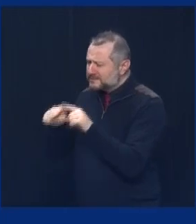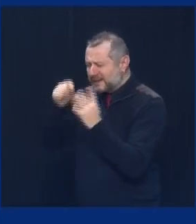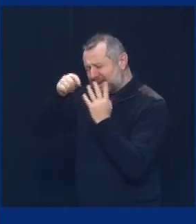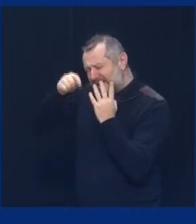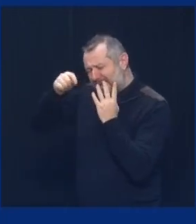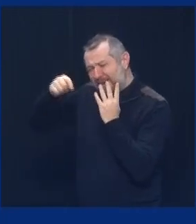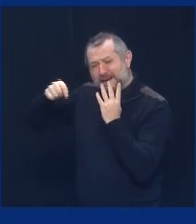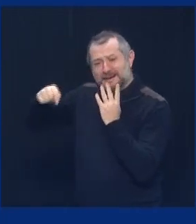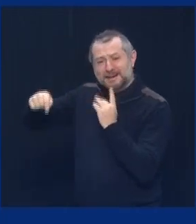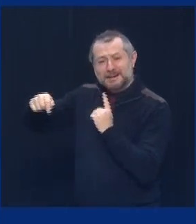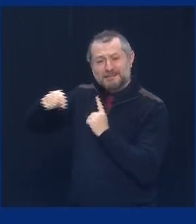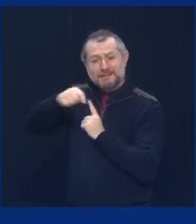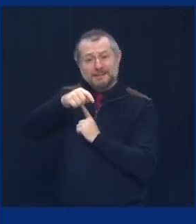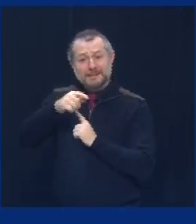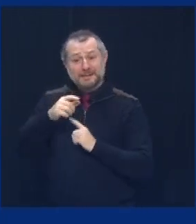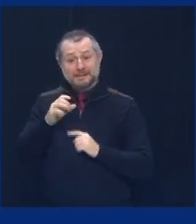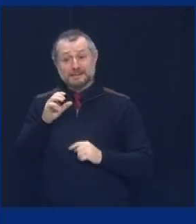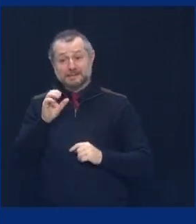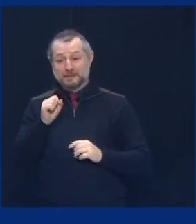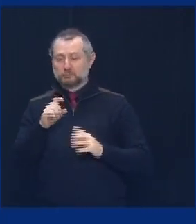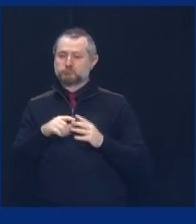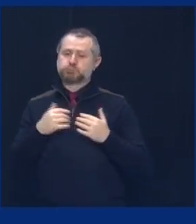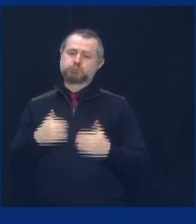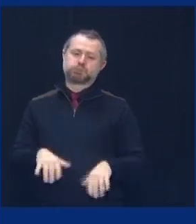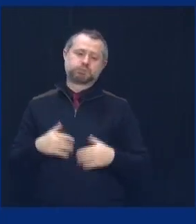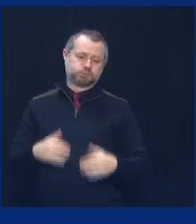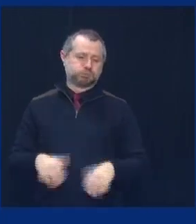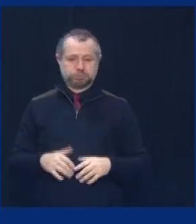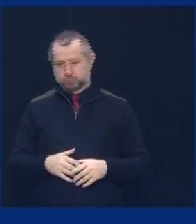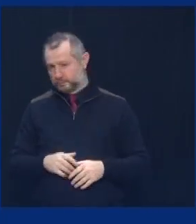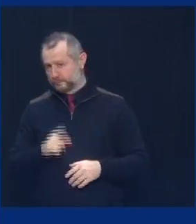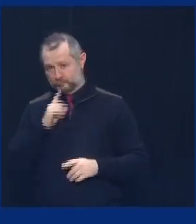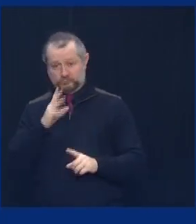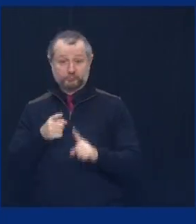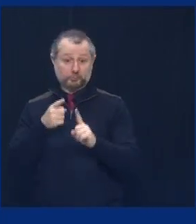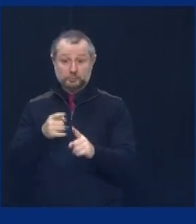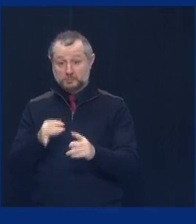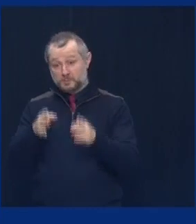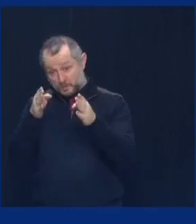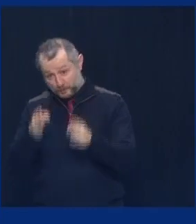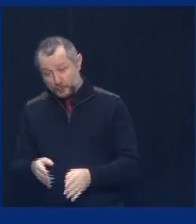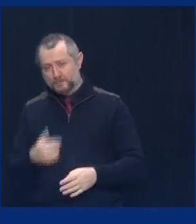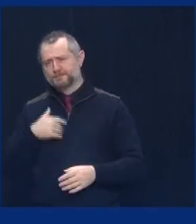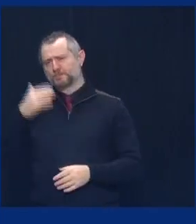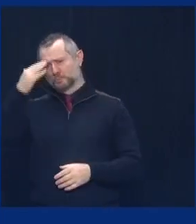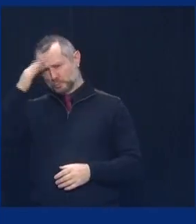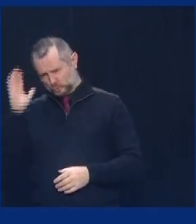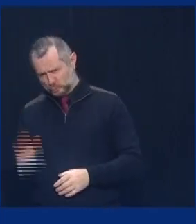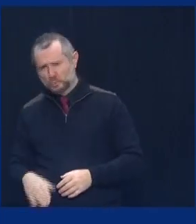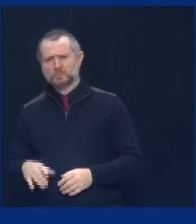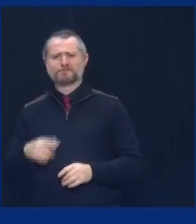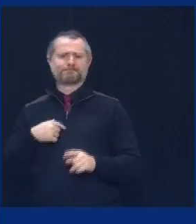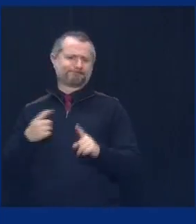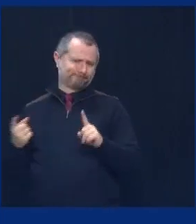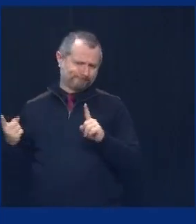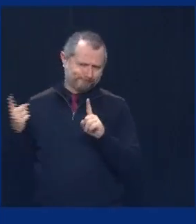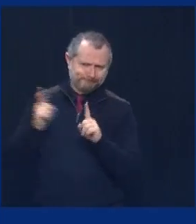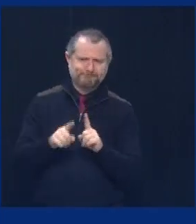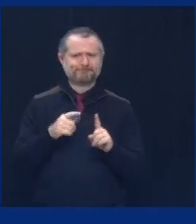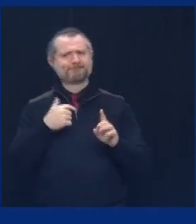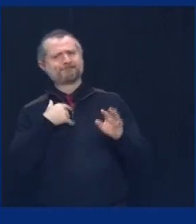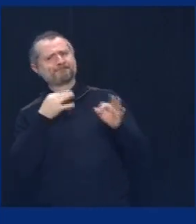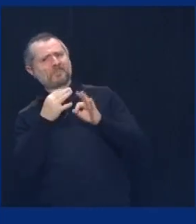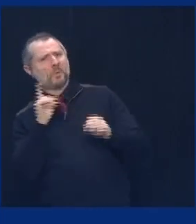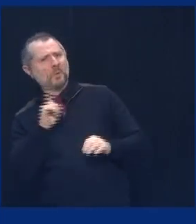These cases we know for sure, specifically the person knows they were exposed to somebody, they tell you where that exposure happened, the